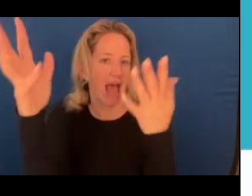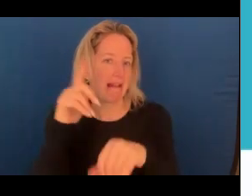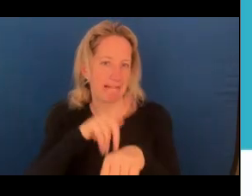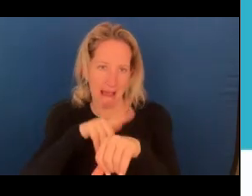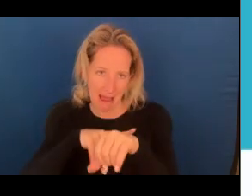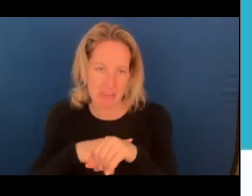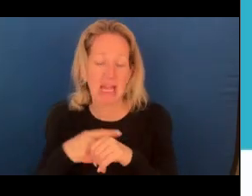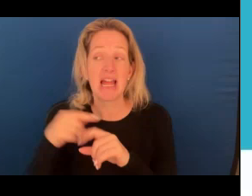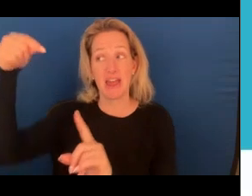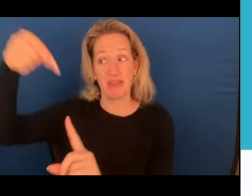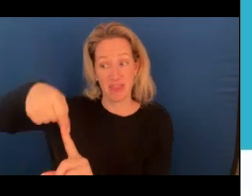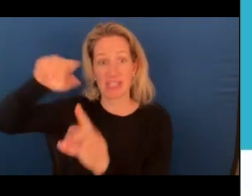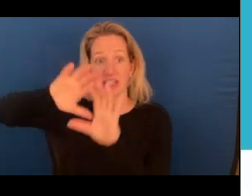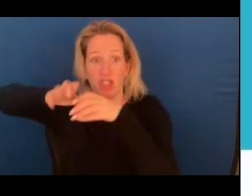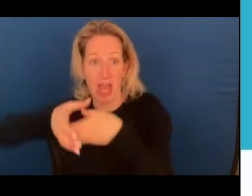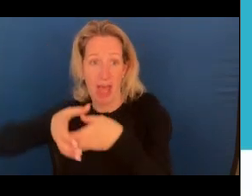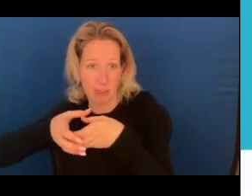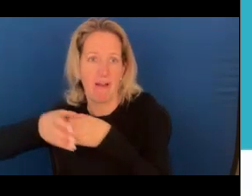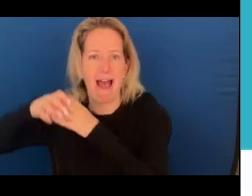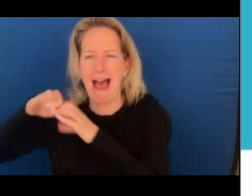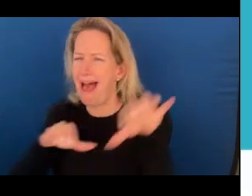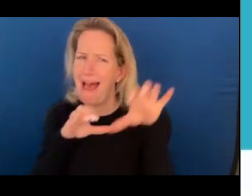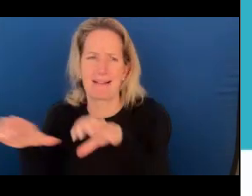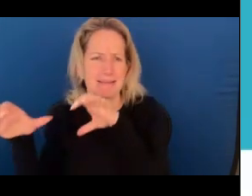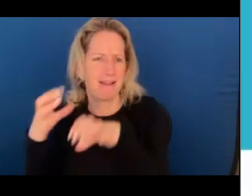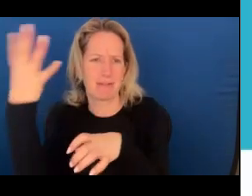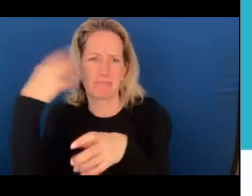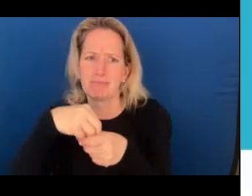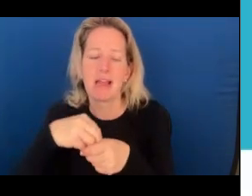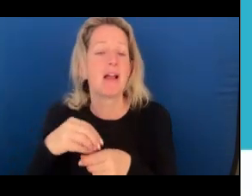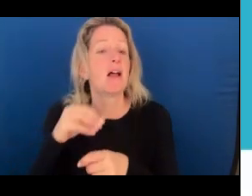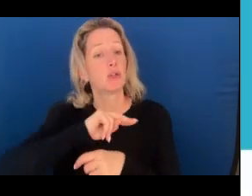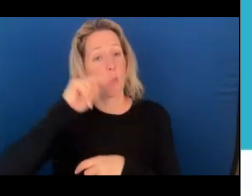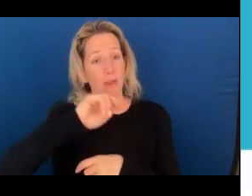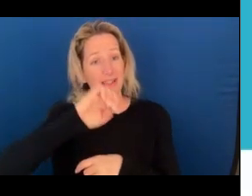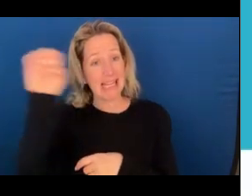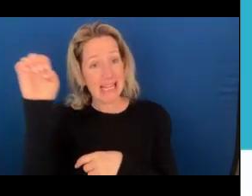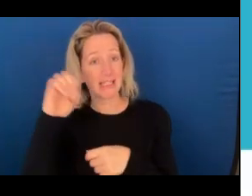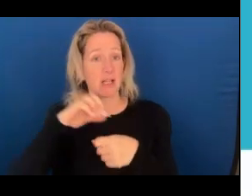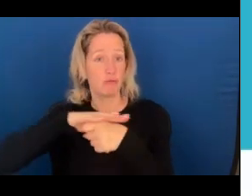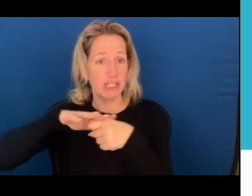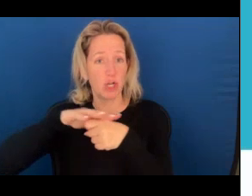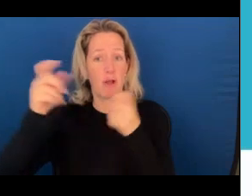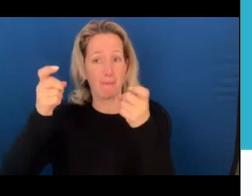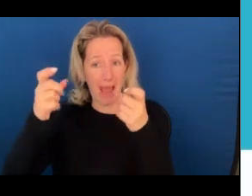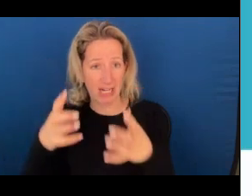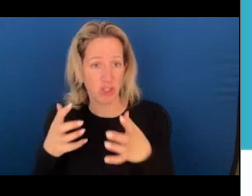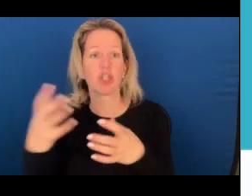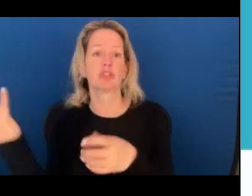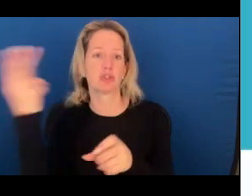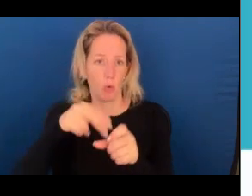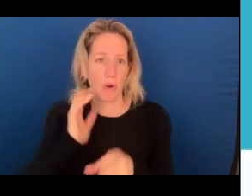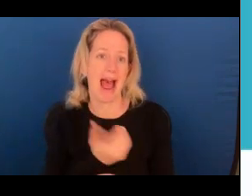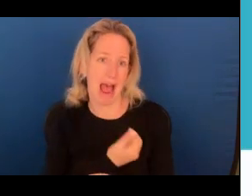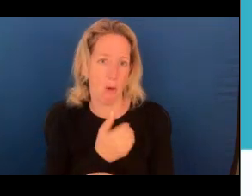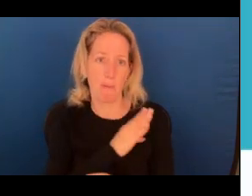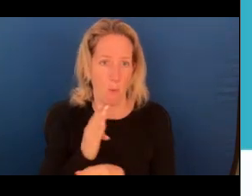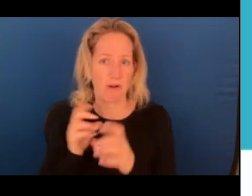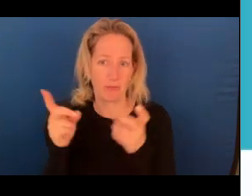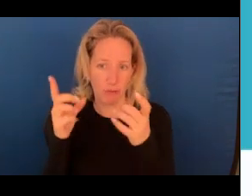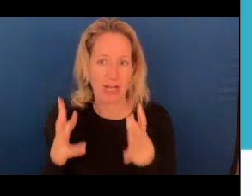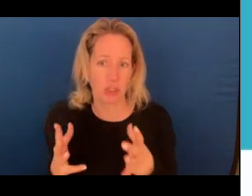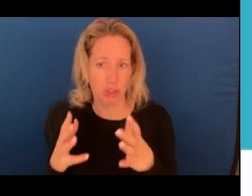incredibly active, super excited that the Northeast Regional Manager has joined our board of directors, so 100%. And then we